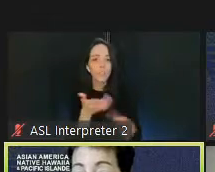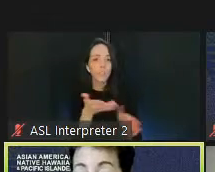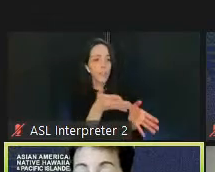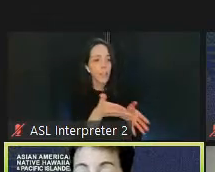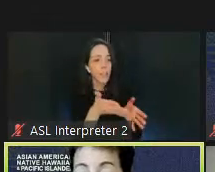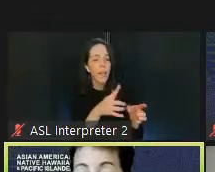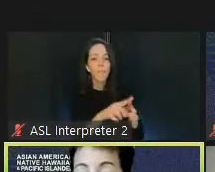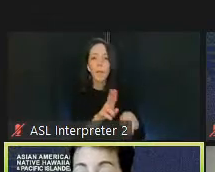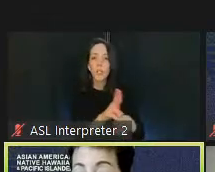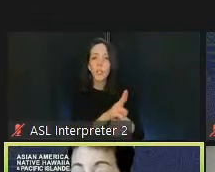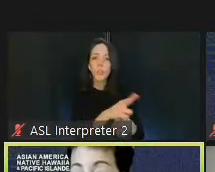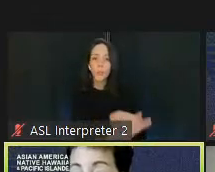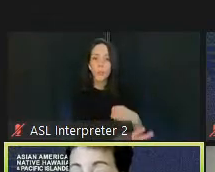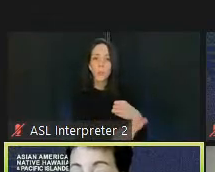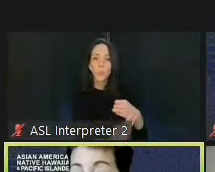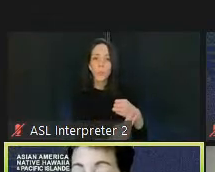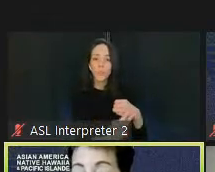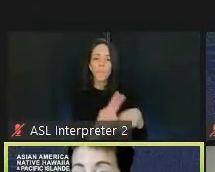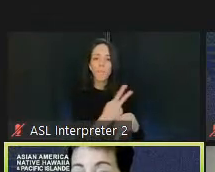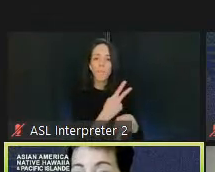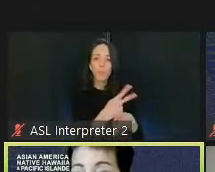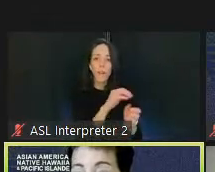changing fiscal